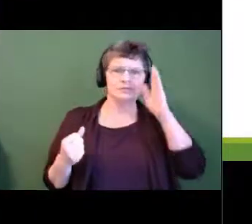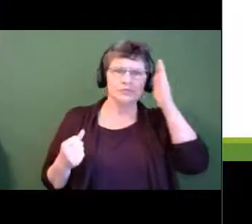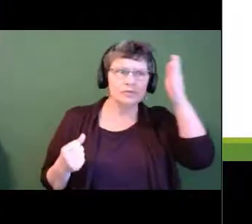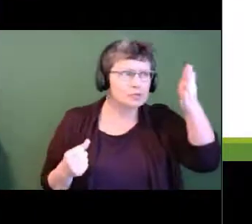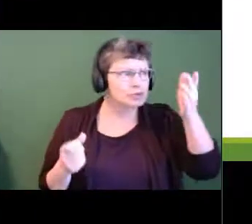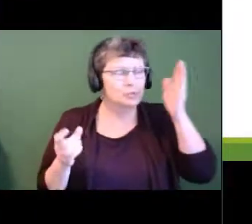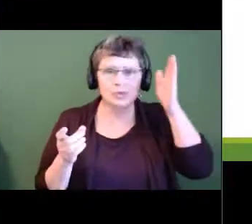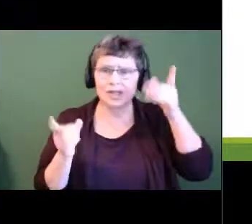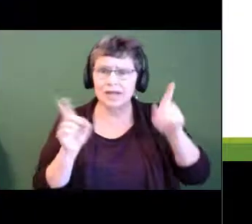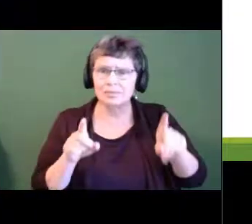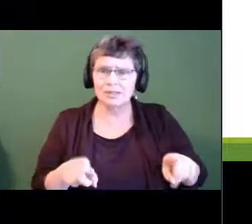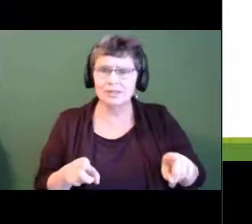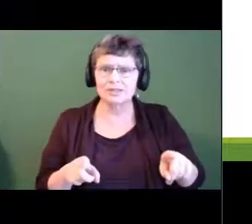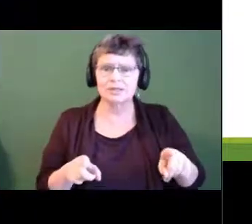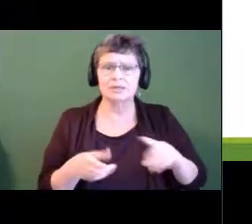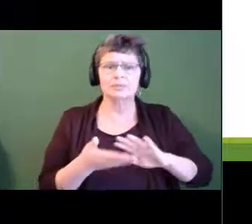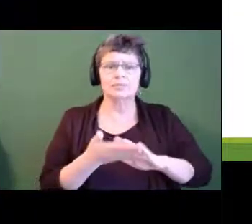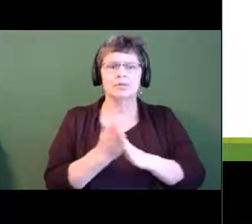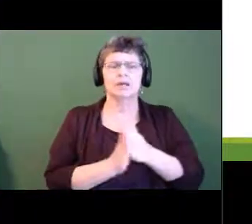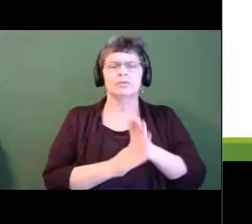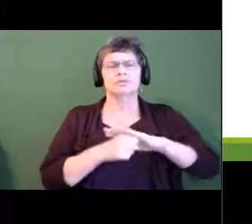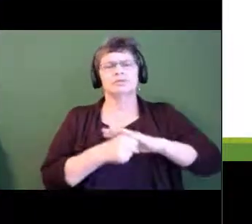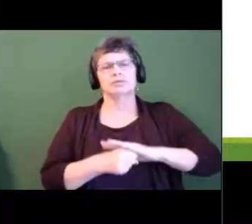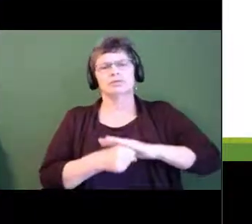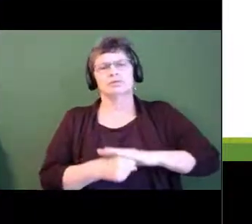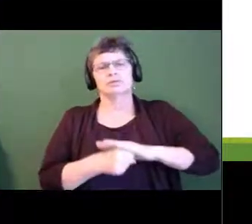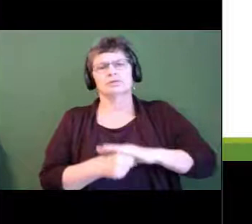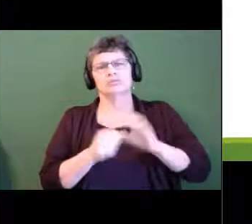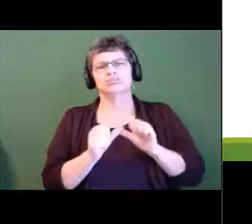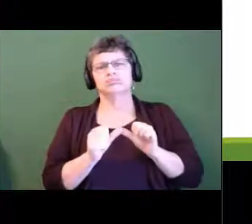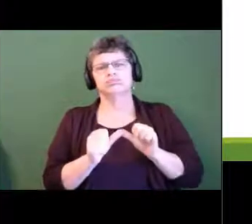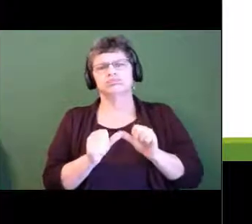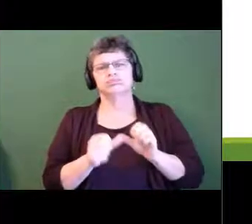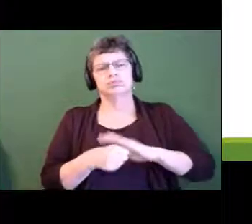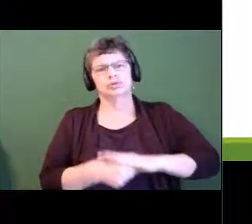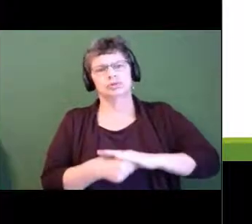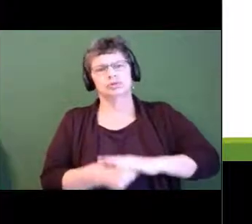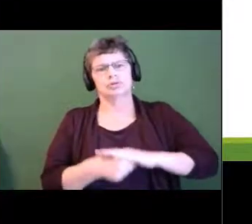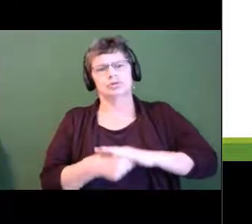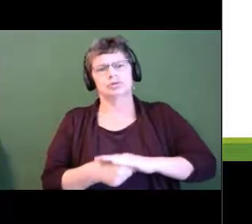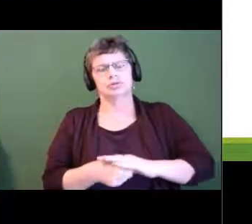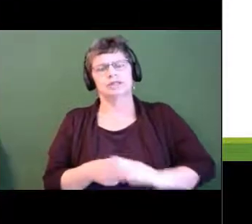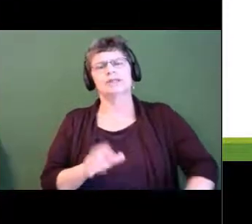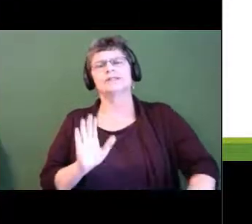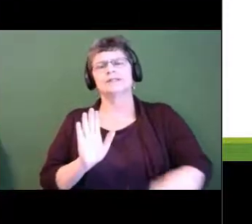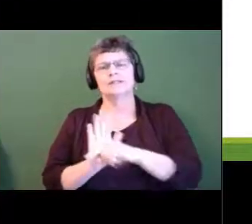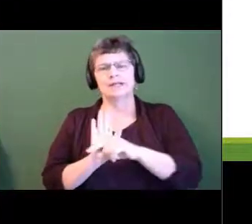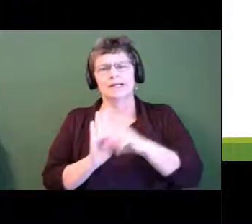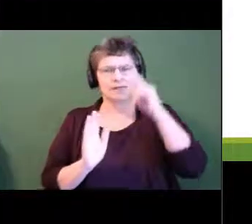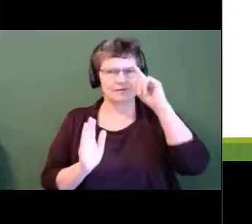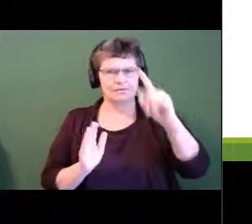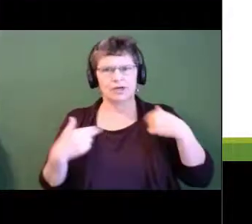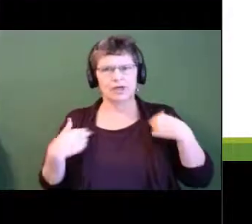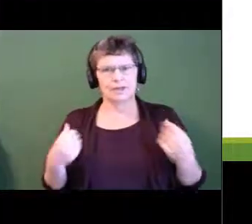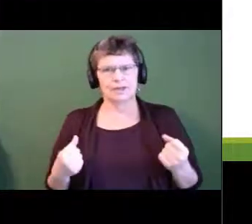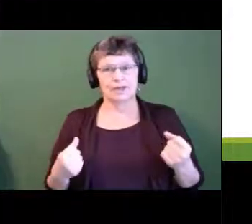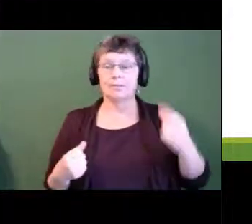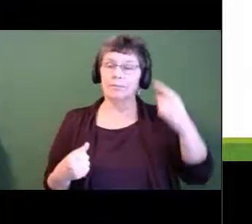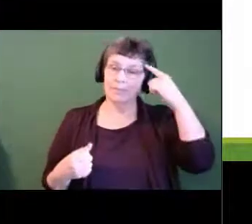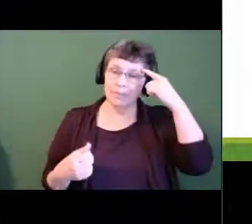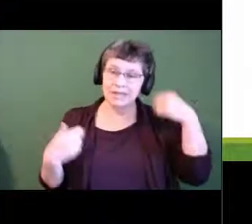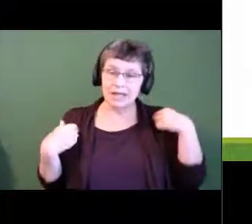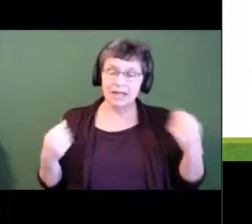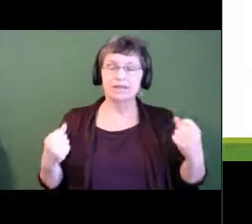there's research on that now. And I mean, forced social isolation is being in your singular bubble without having somebody